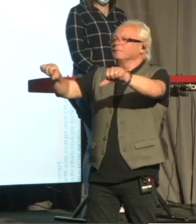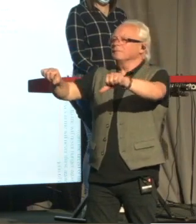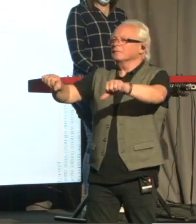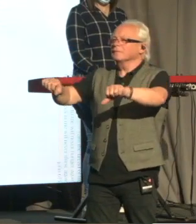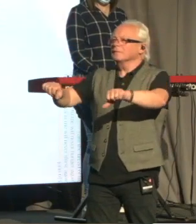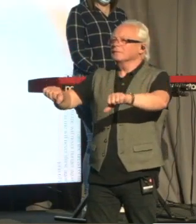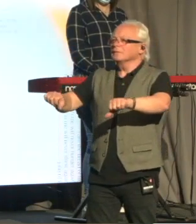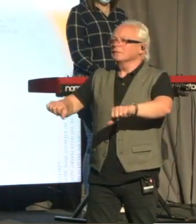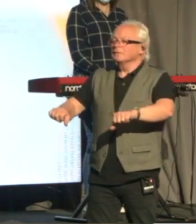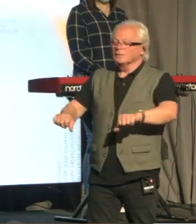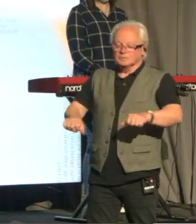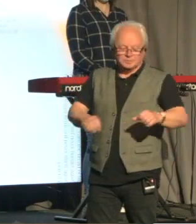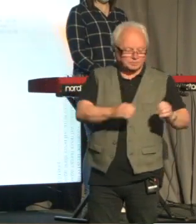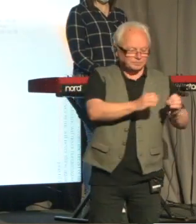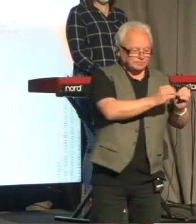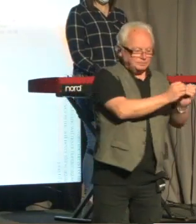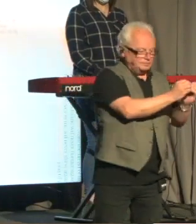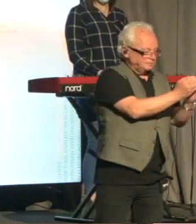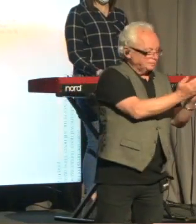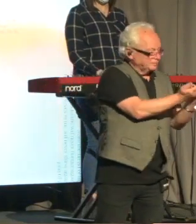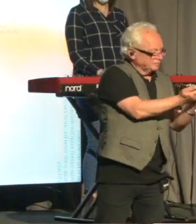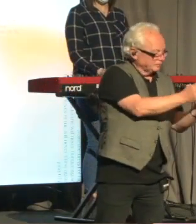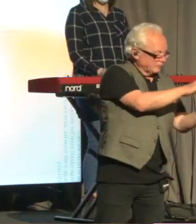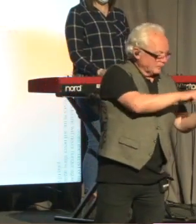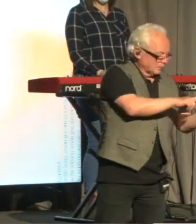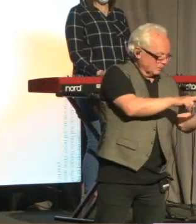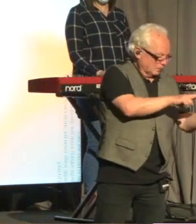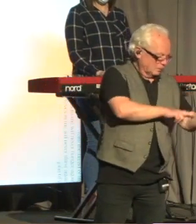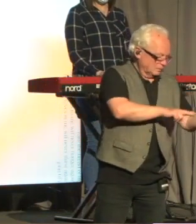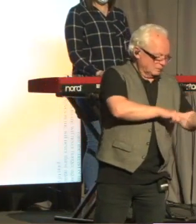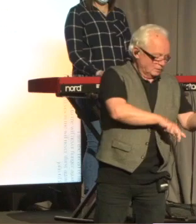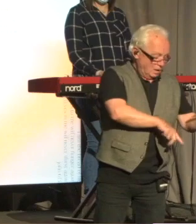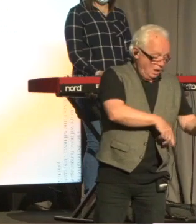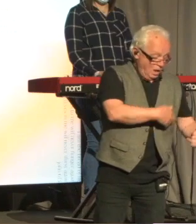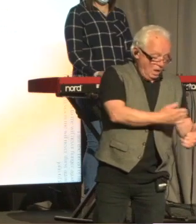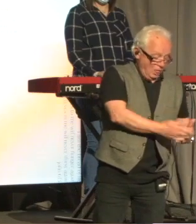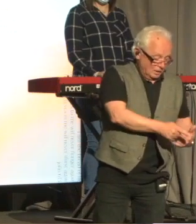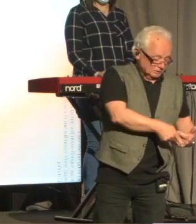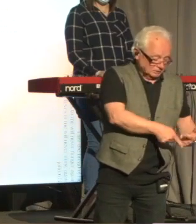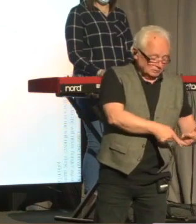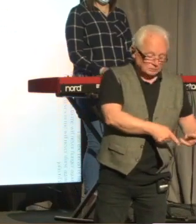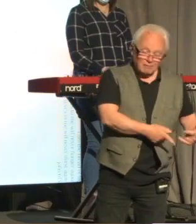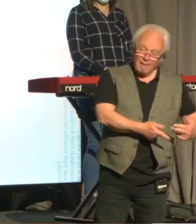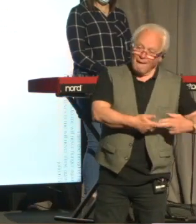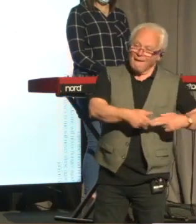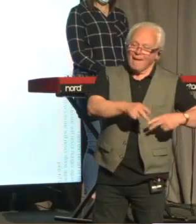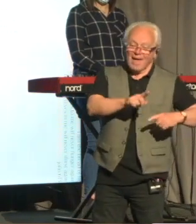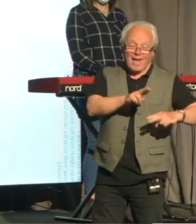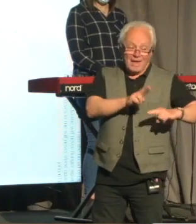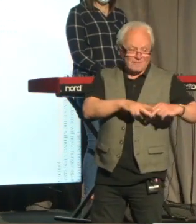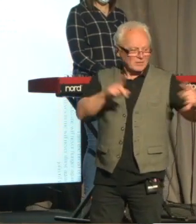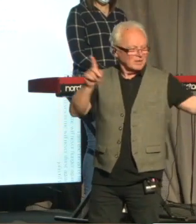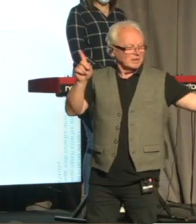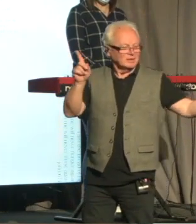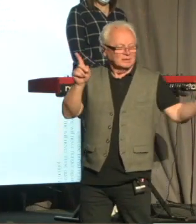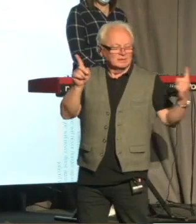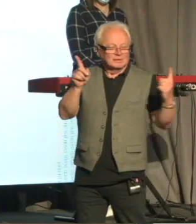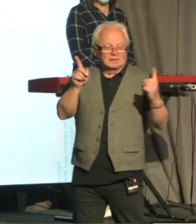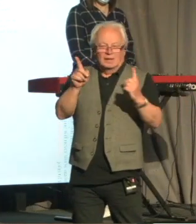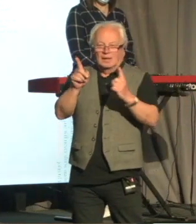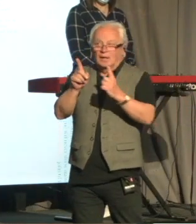As we read on down to that last bit, he says, and whoever comes to me, I will